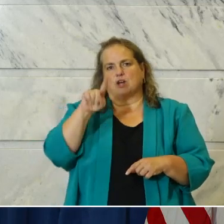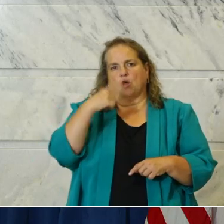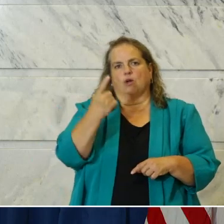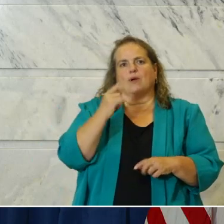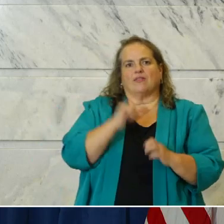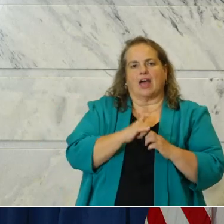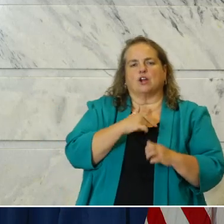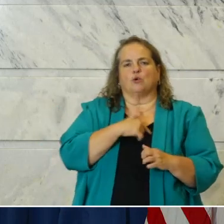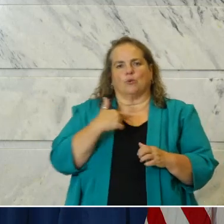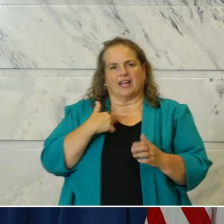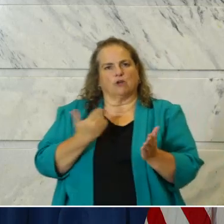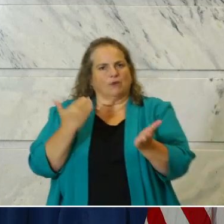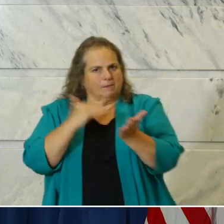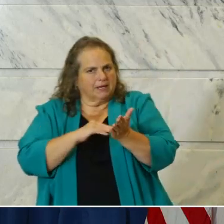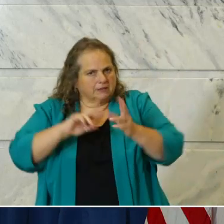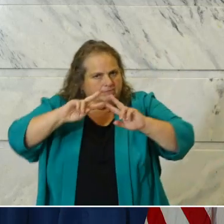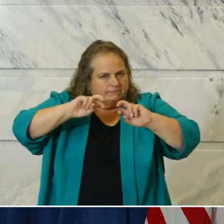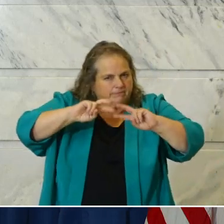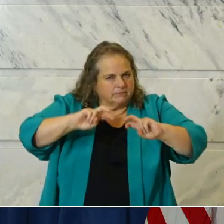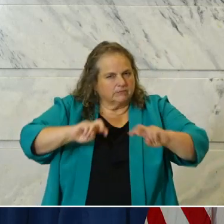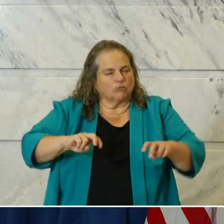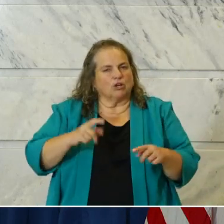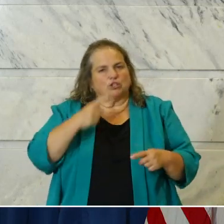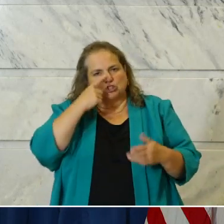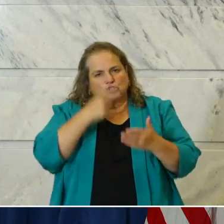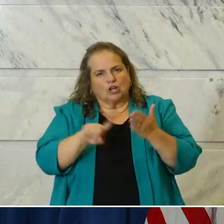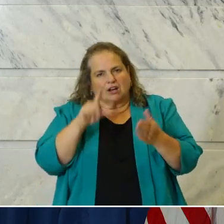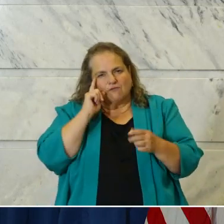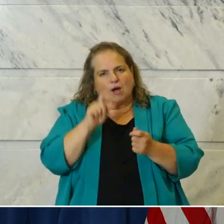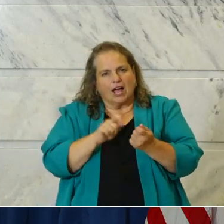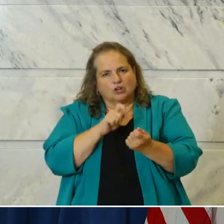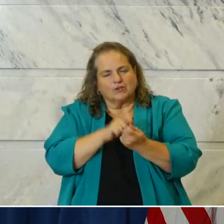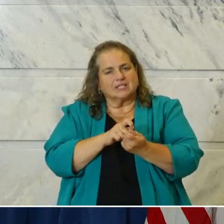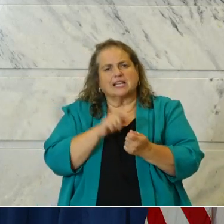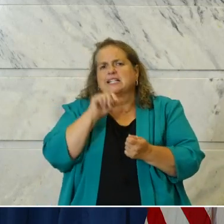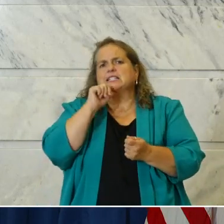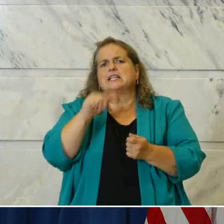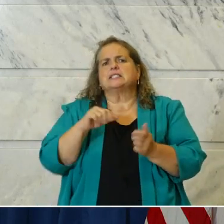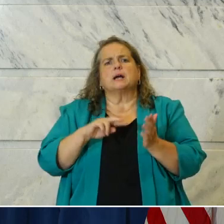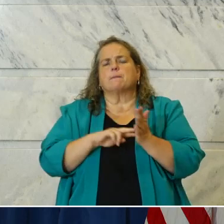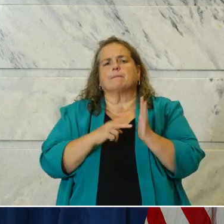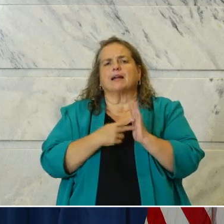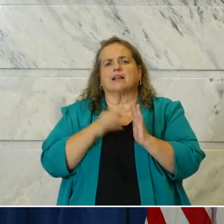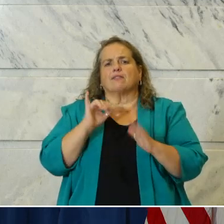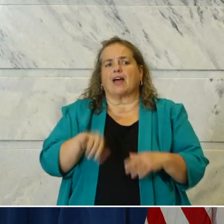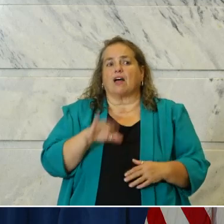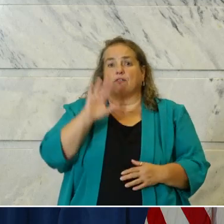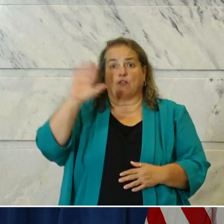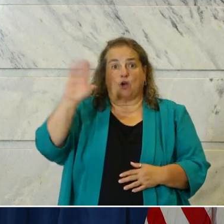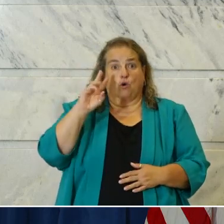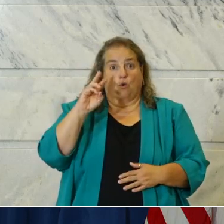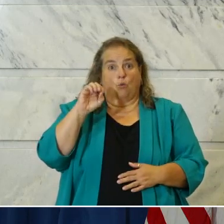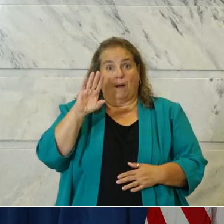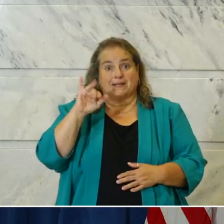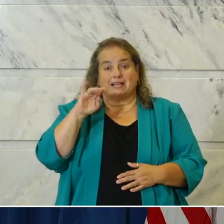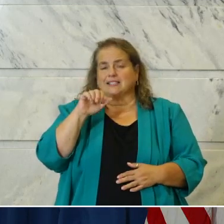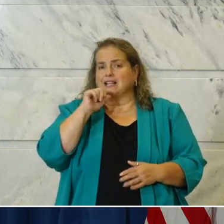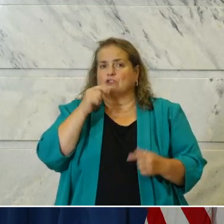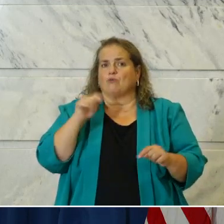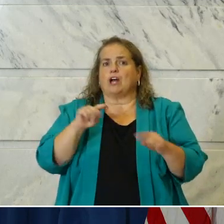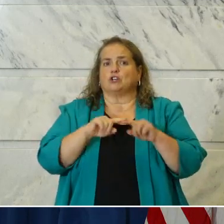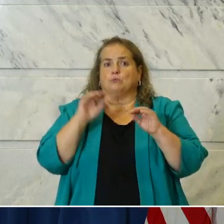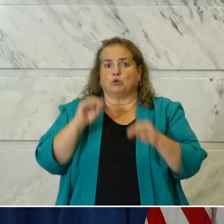we've repeatedly gone through and checked for its accuracy. That doesn't mean that those websites aren't trying to put together